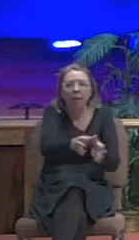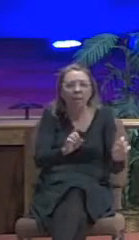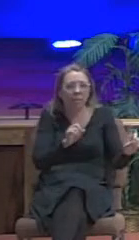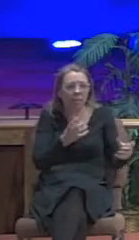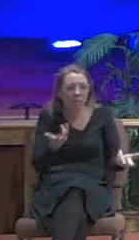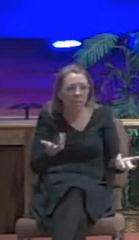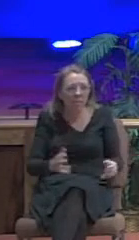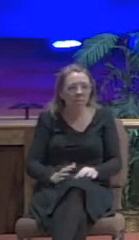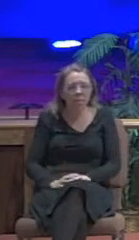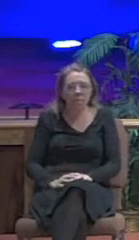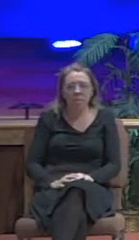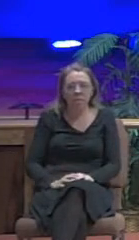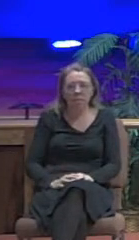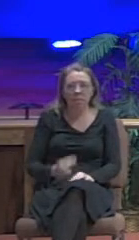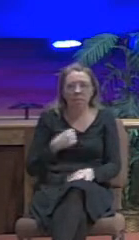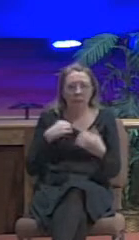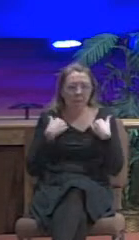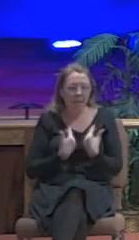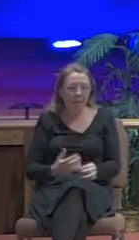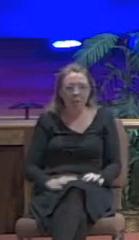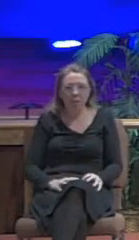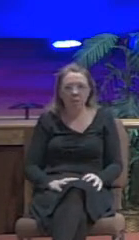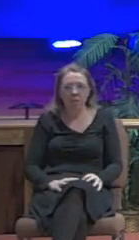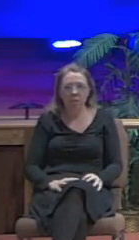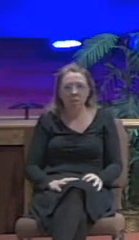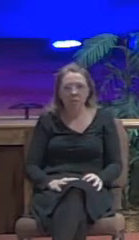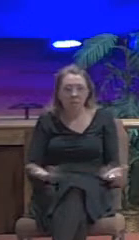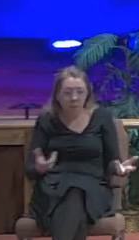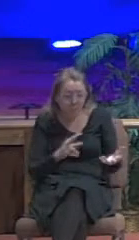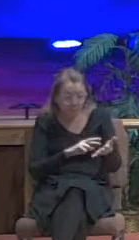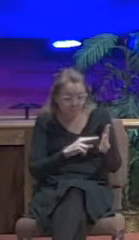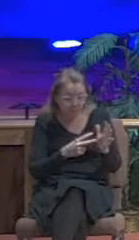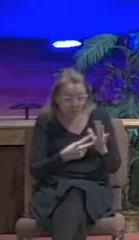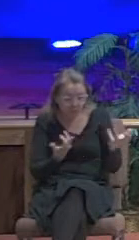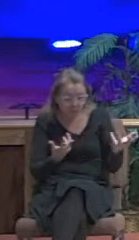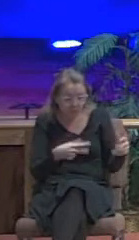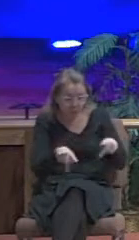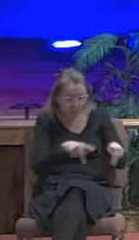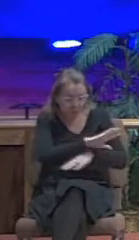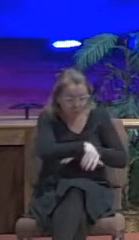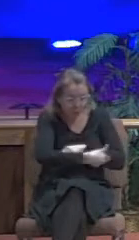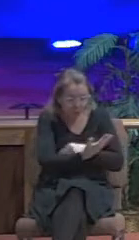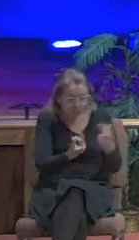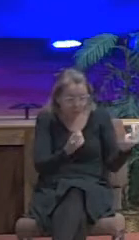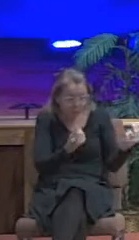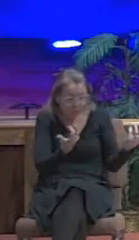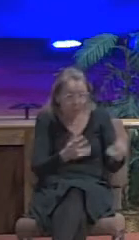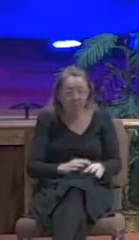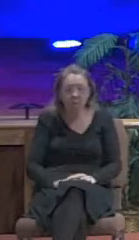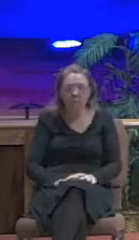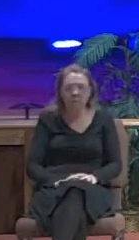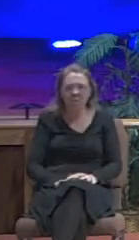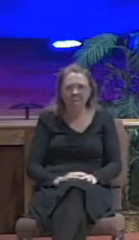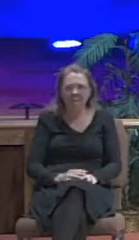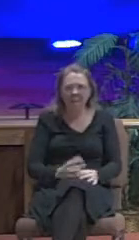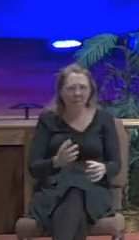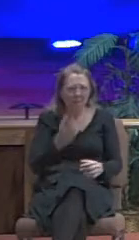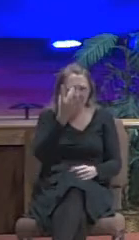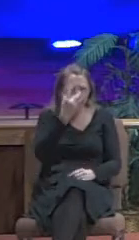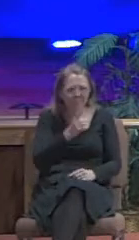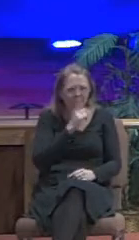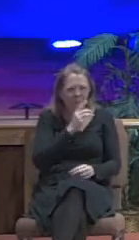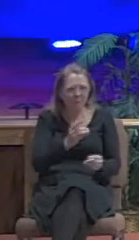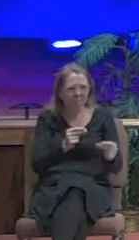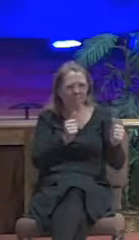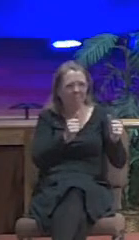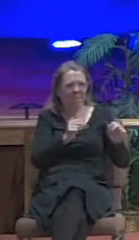I'm tired. Oh, were you partying all night? We're so quick to judge why someone is deficient in a certain area